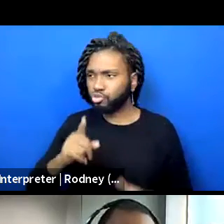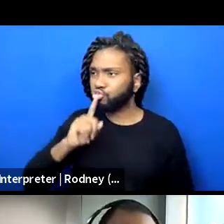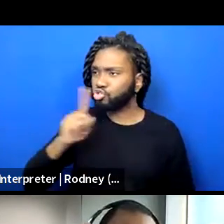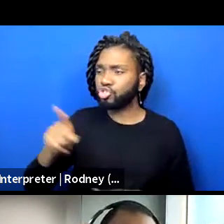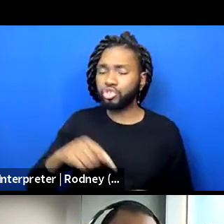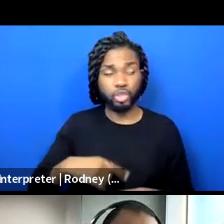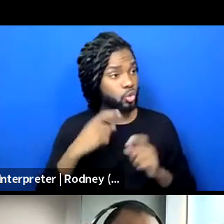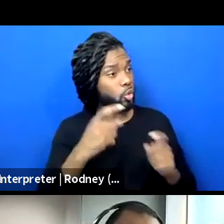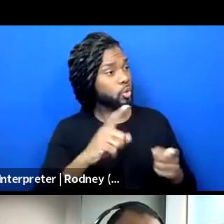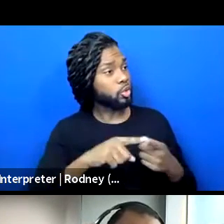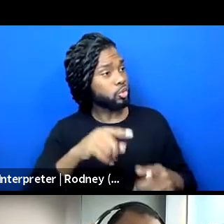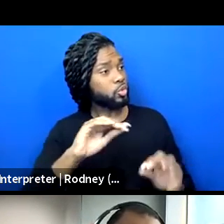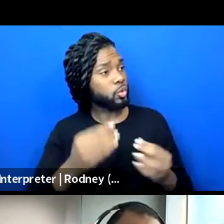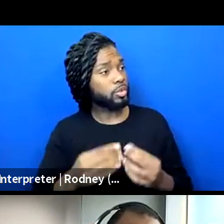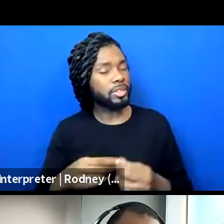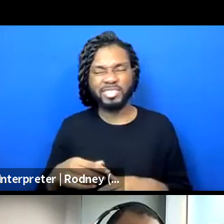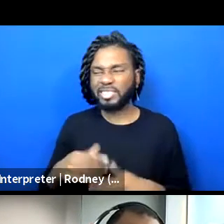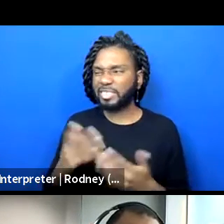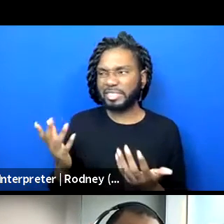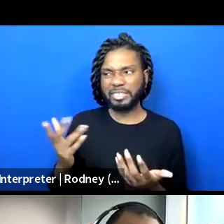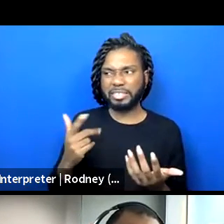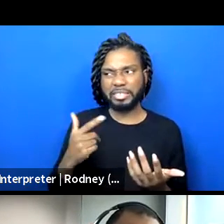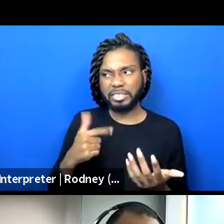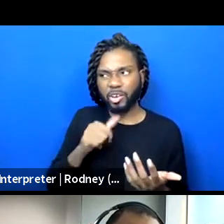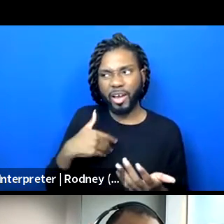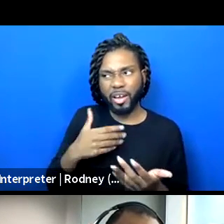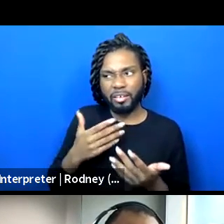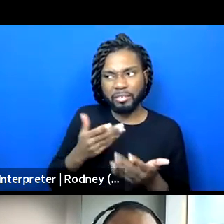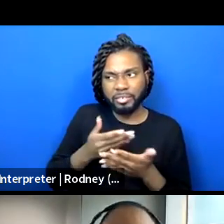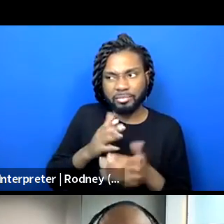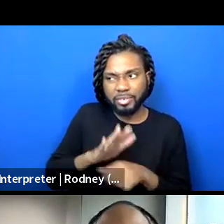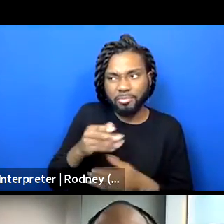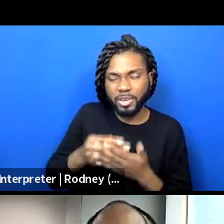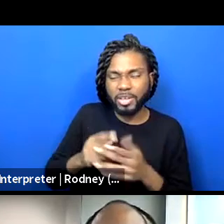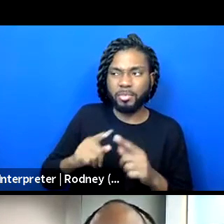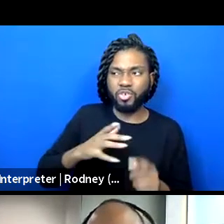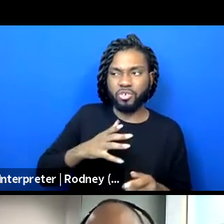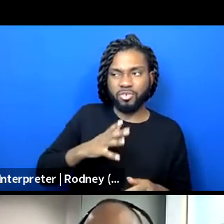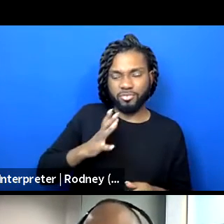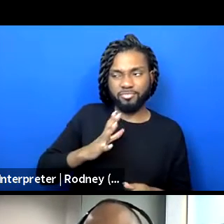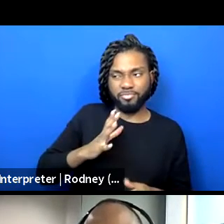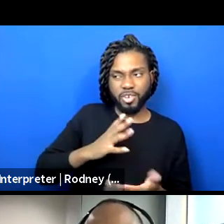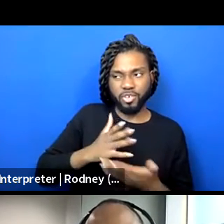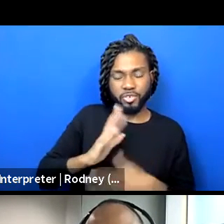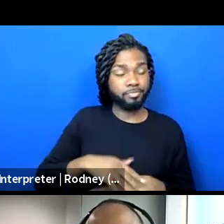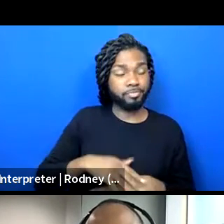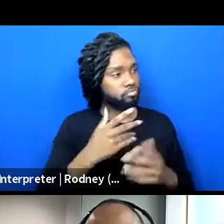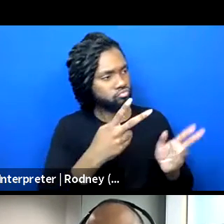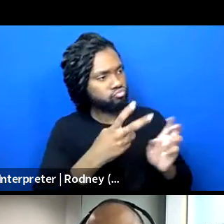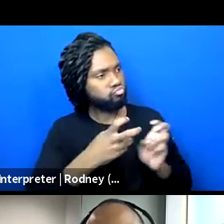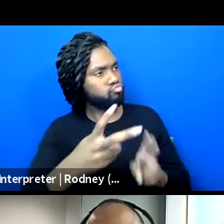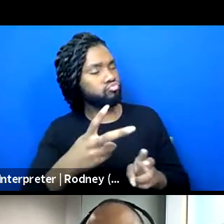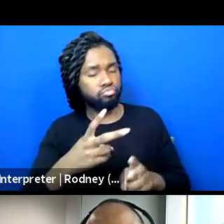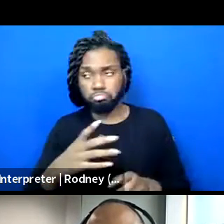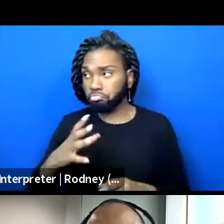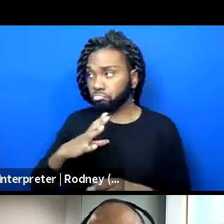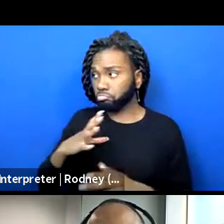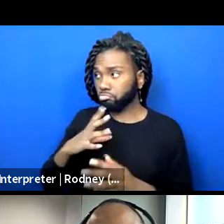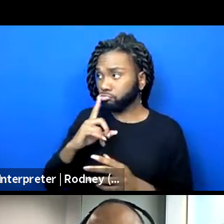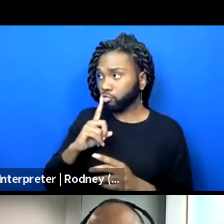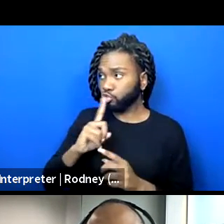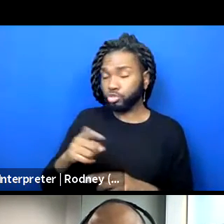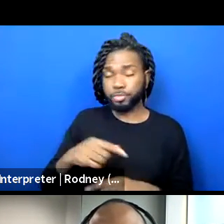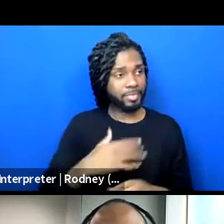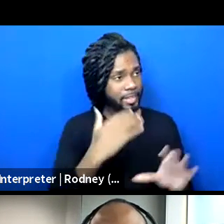that organization. I don't have much money, but all right. Repost this social media thing. Sure. Email a